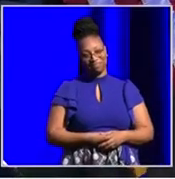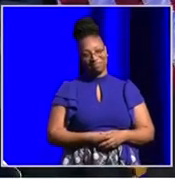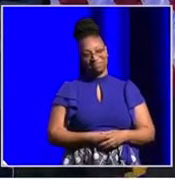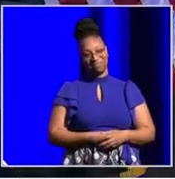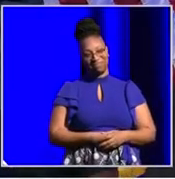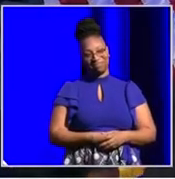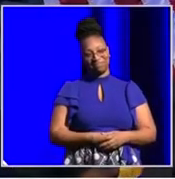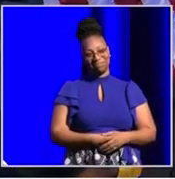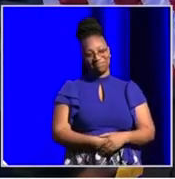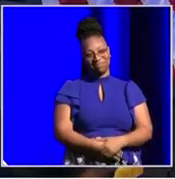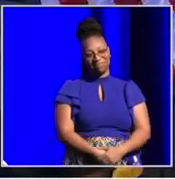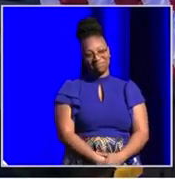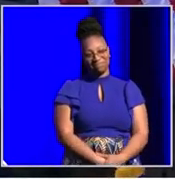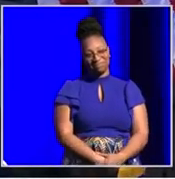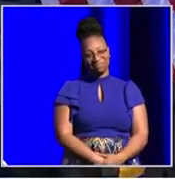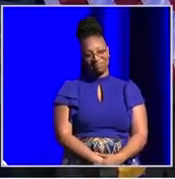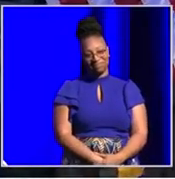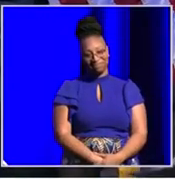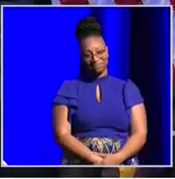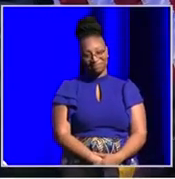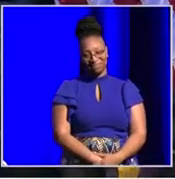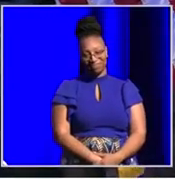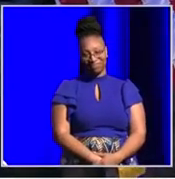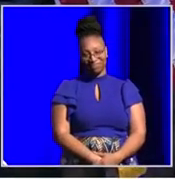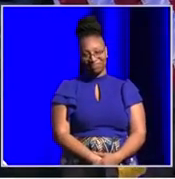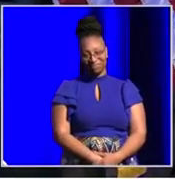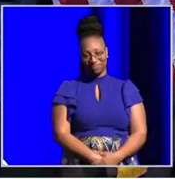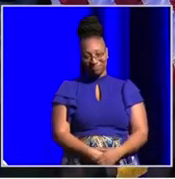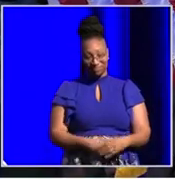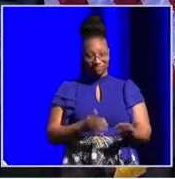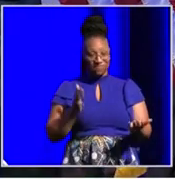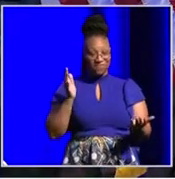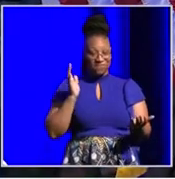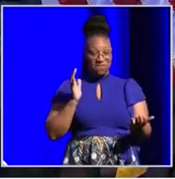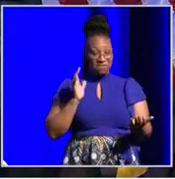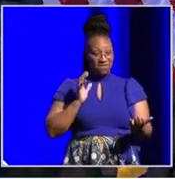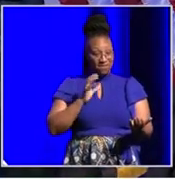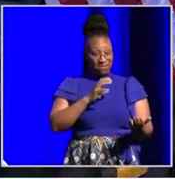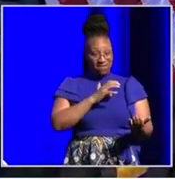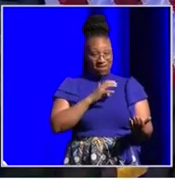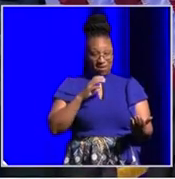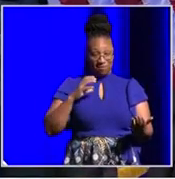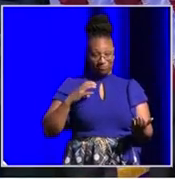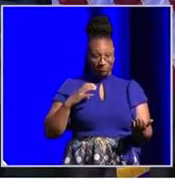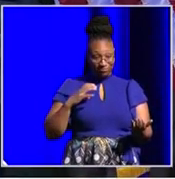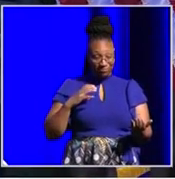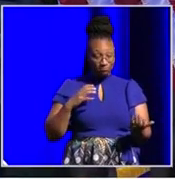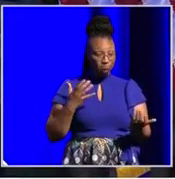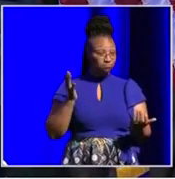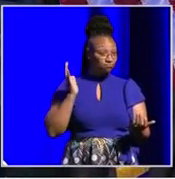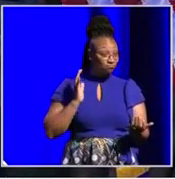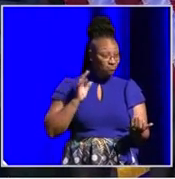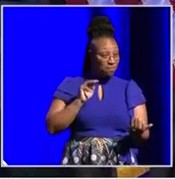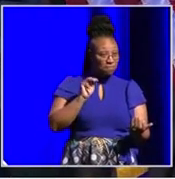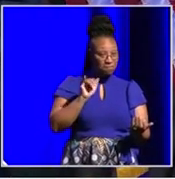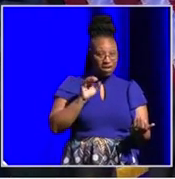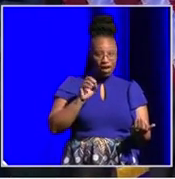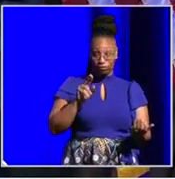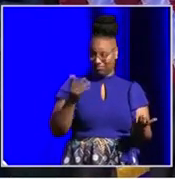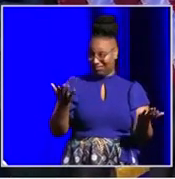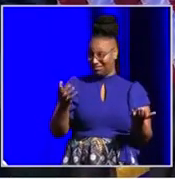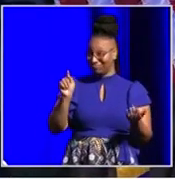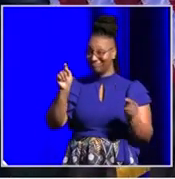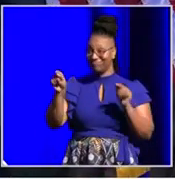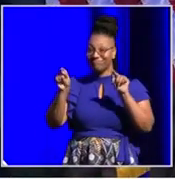We want to recognize the former council members and mayors in attendance. We'll ask them to stand and be recognized. The list I